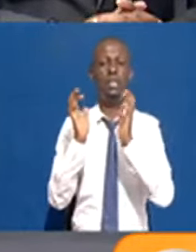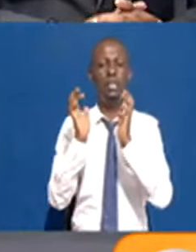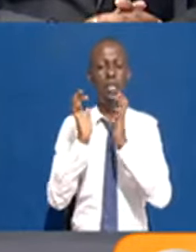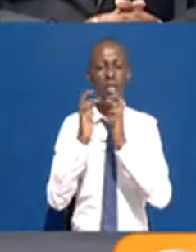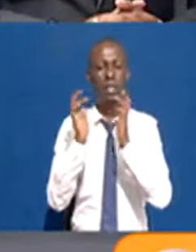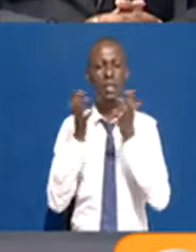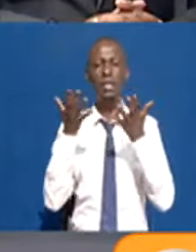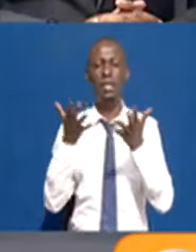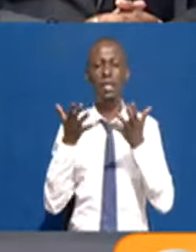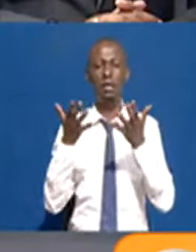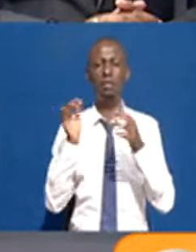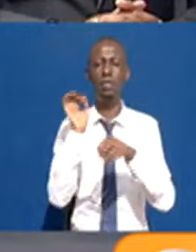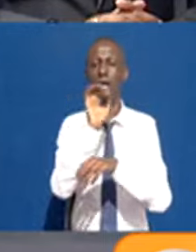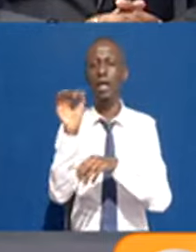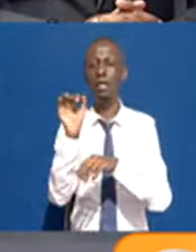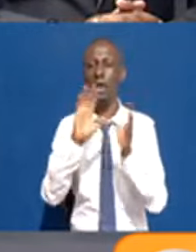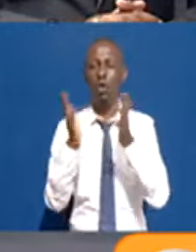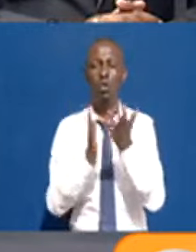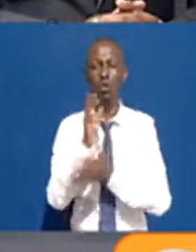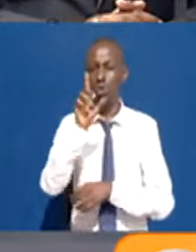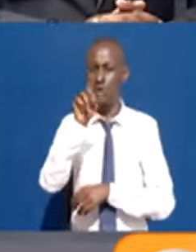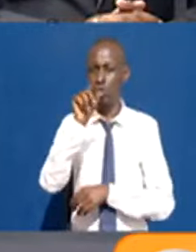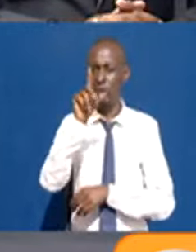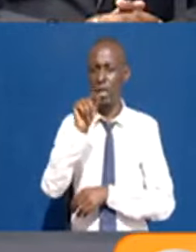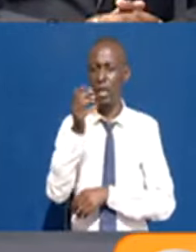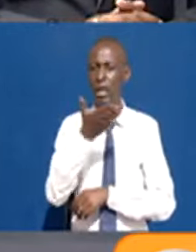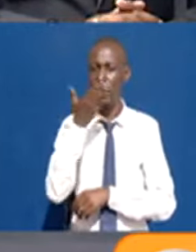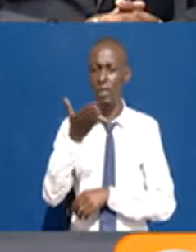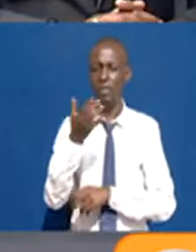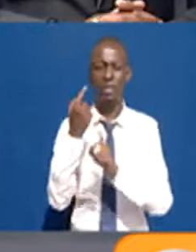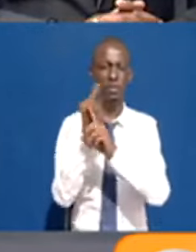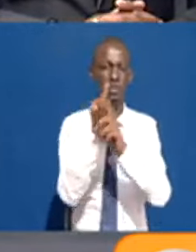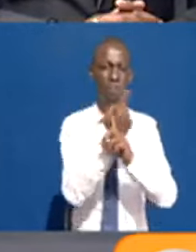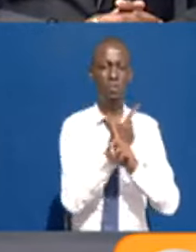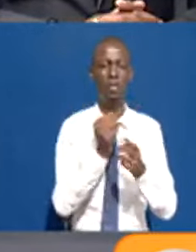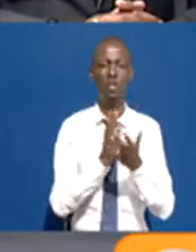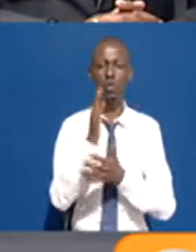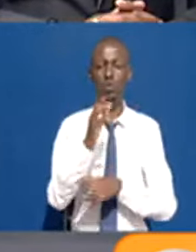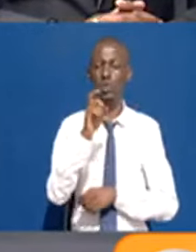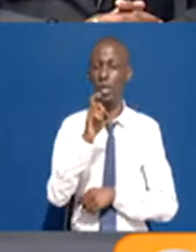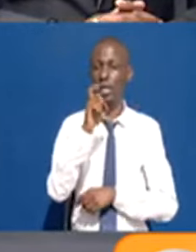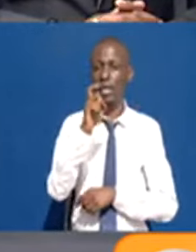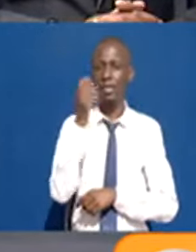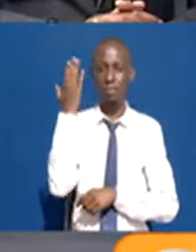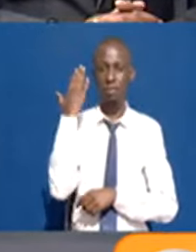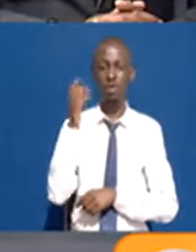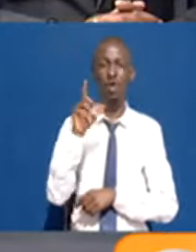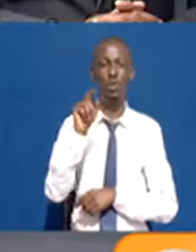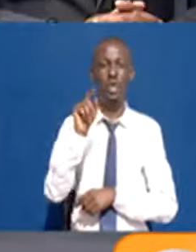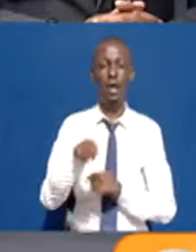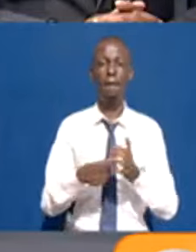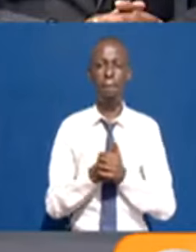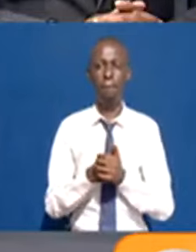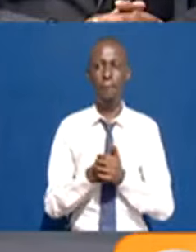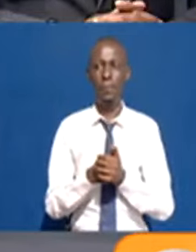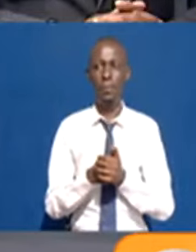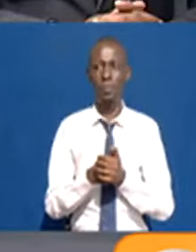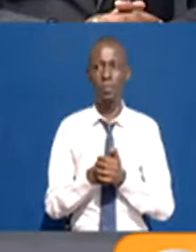and everyone on Twitter, or should I say X. The foremost economic advisor minces no